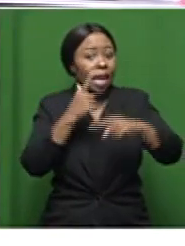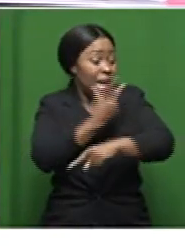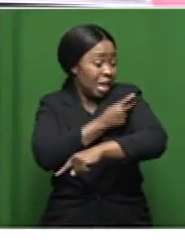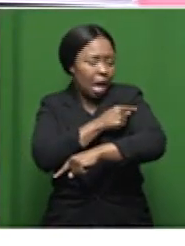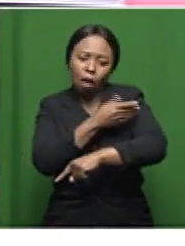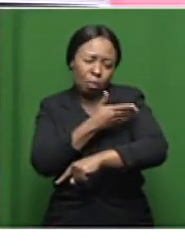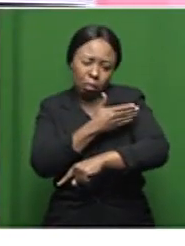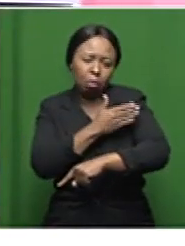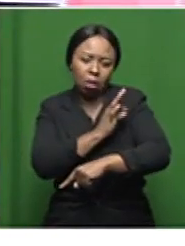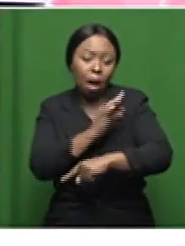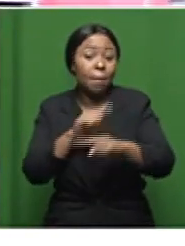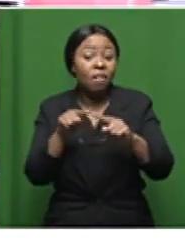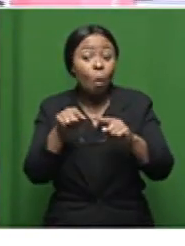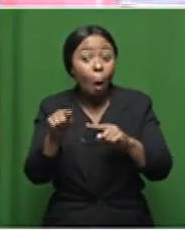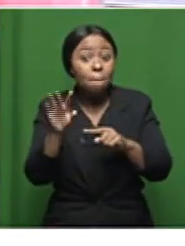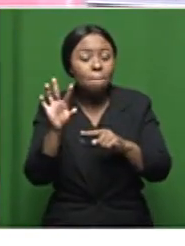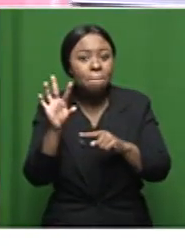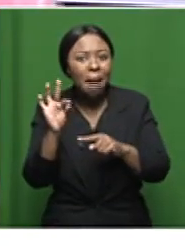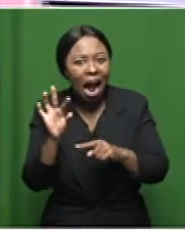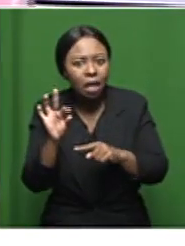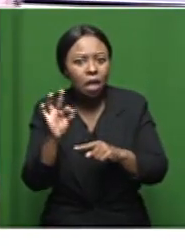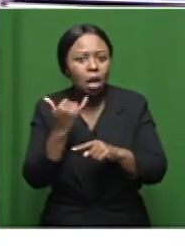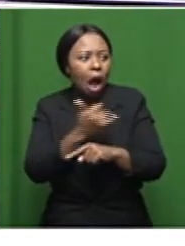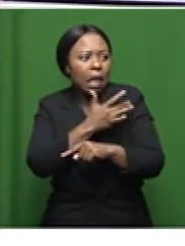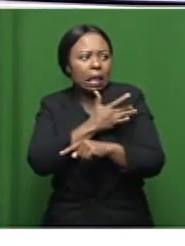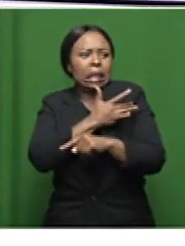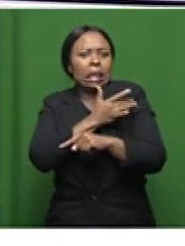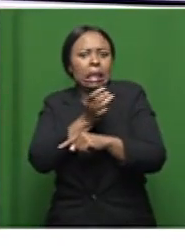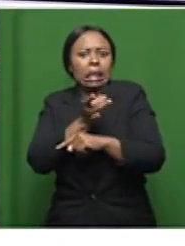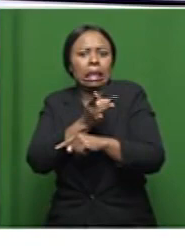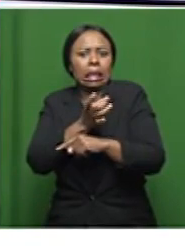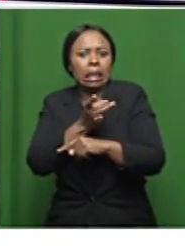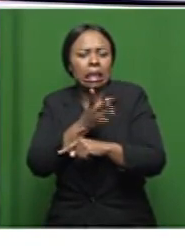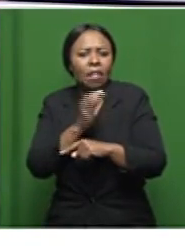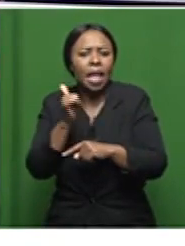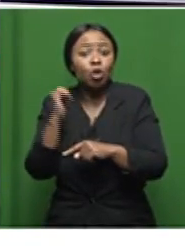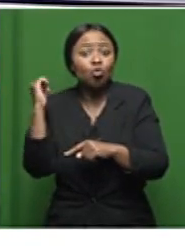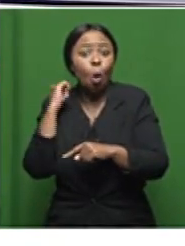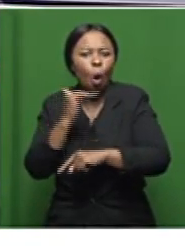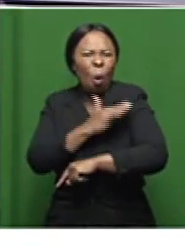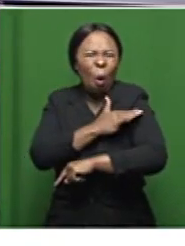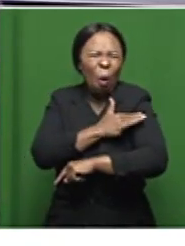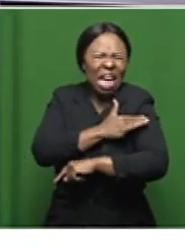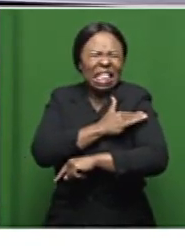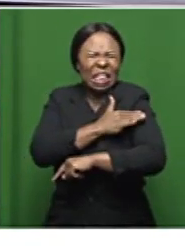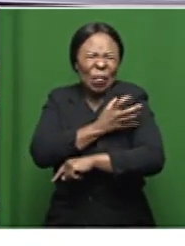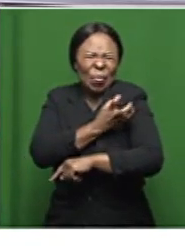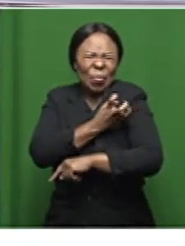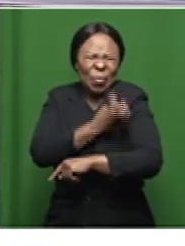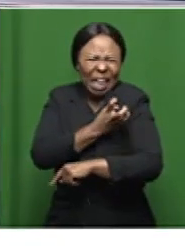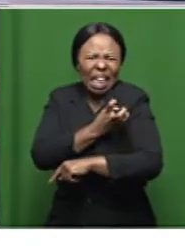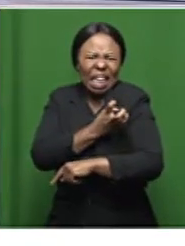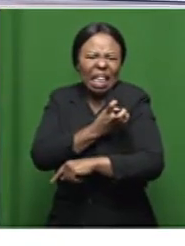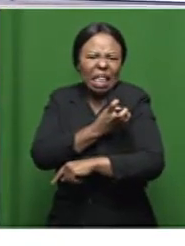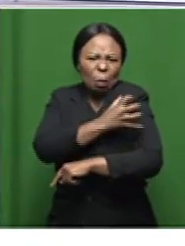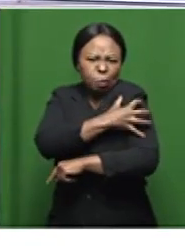bengingenanix, but from Monday ngizwa this pain. And then izolo mangiyibamba i-thick. I-thick